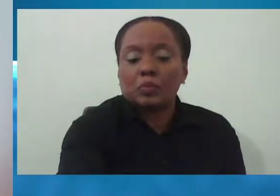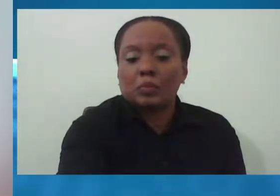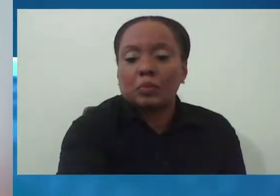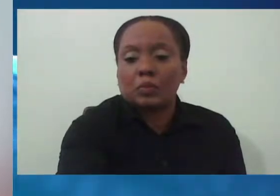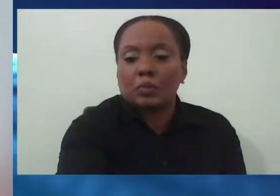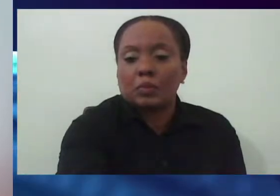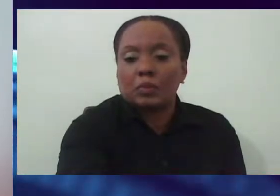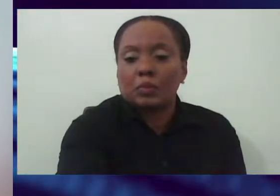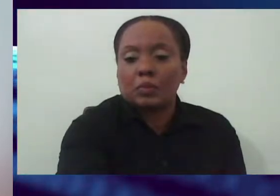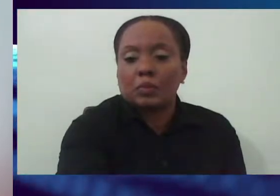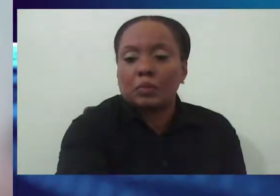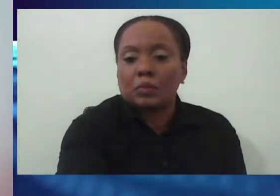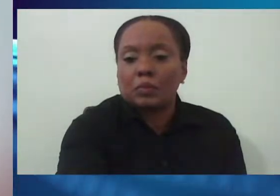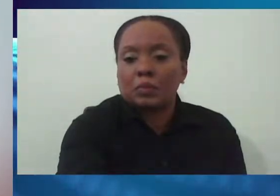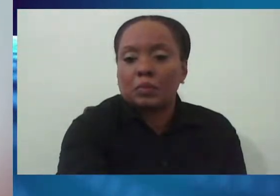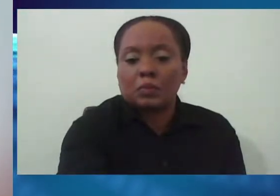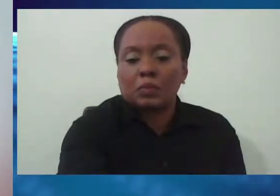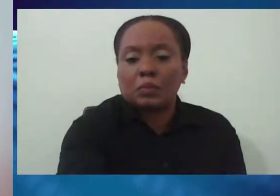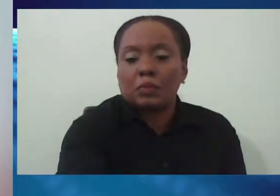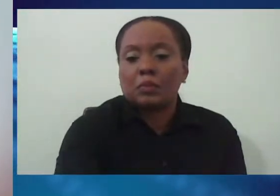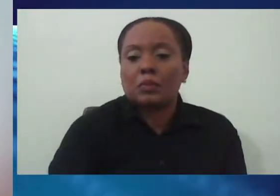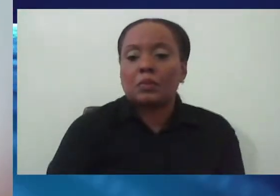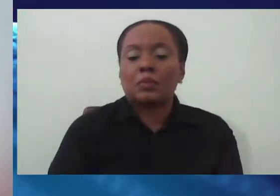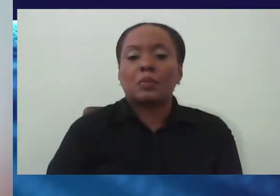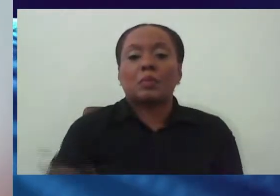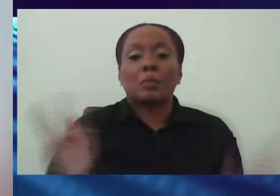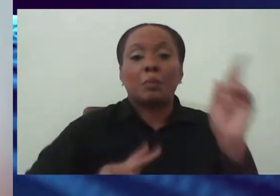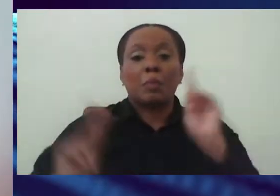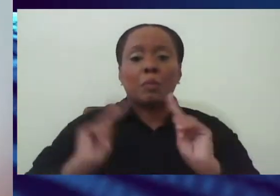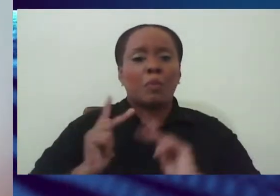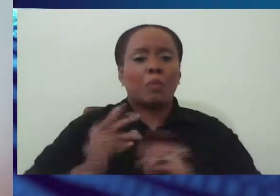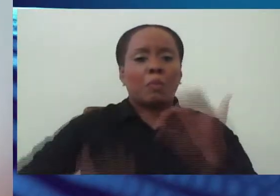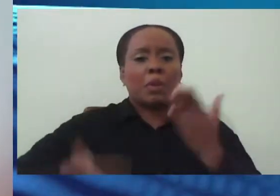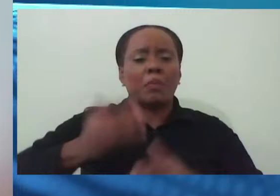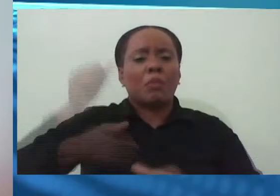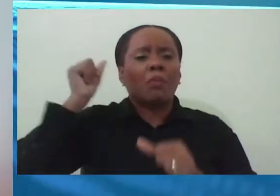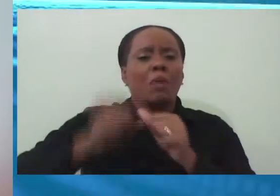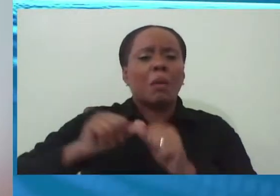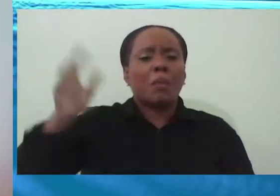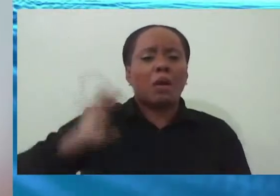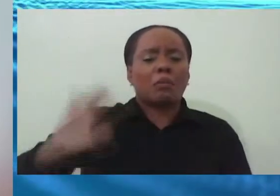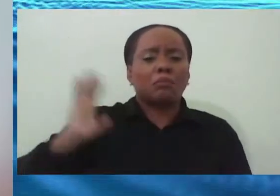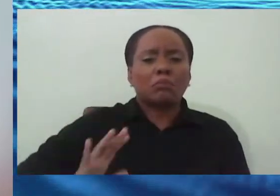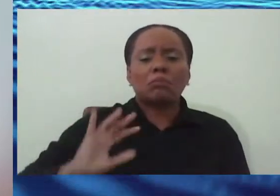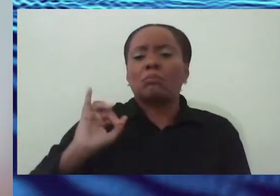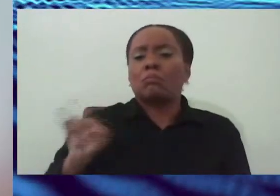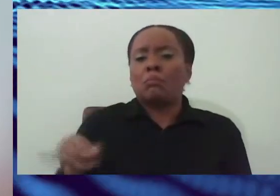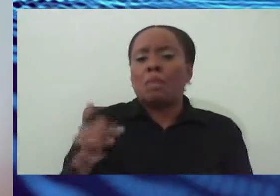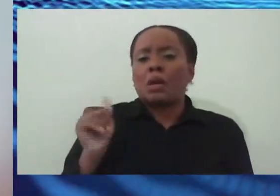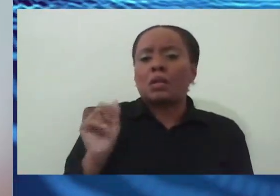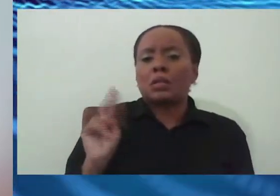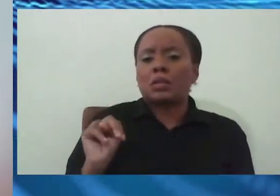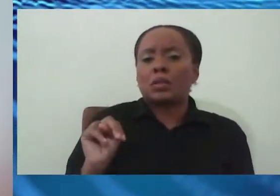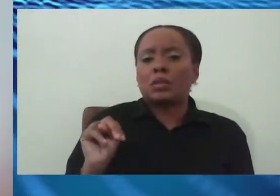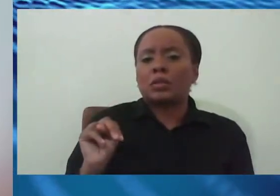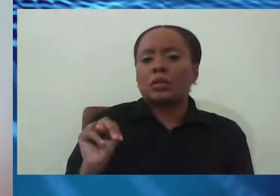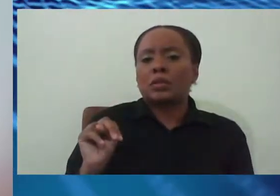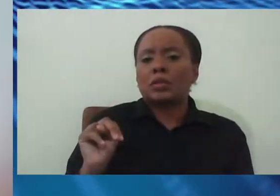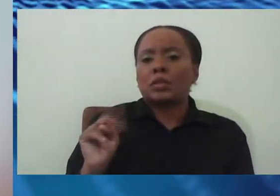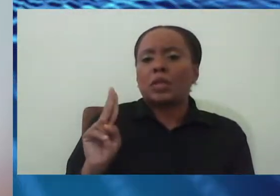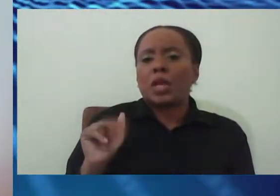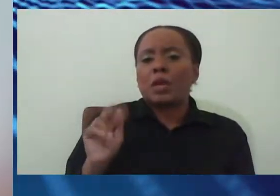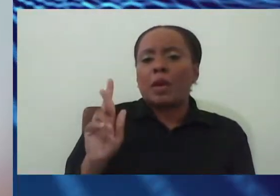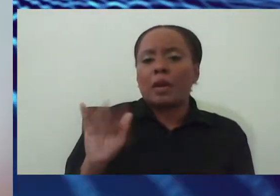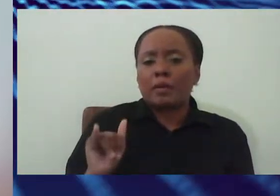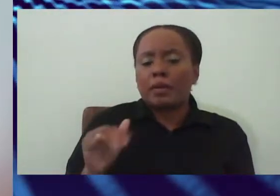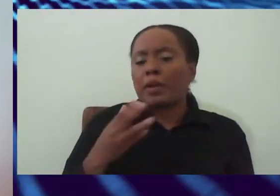as a very high level. People may remember back in January and March, we would have spoken to the idea of 25 cases per